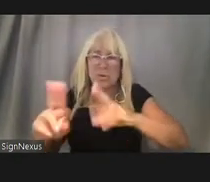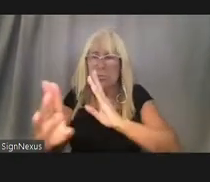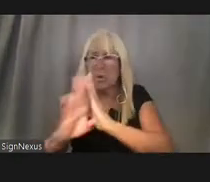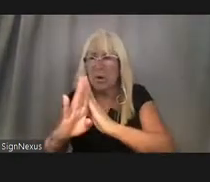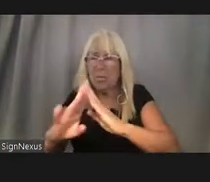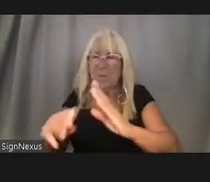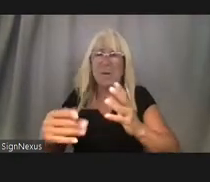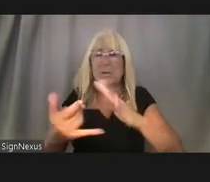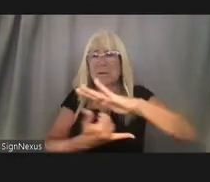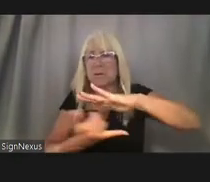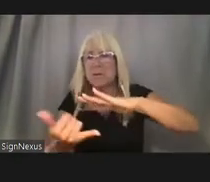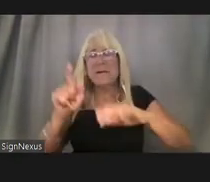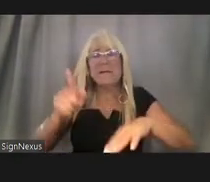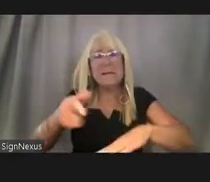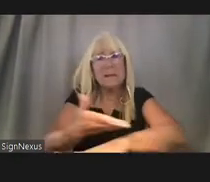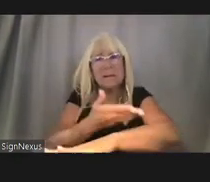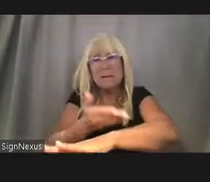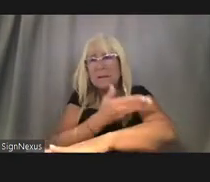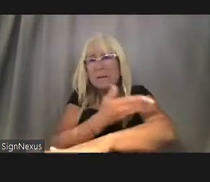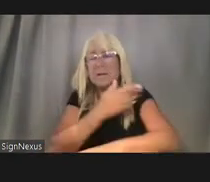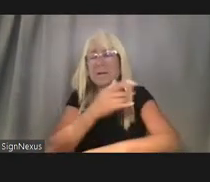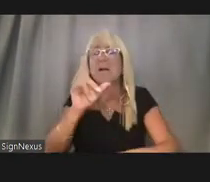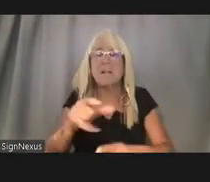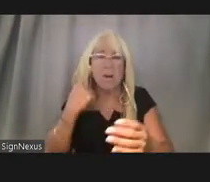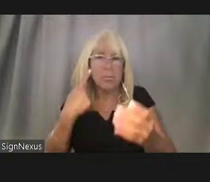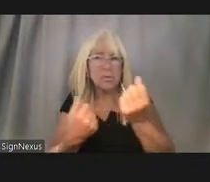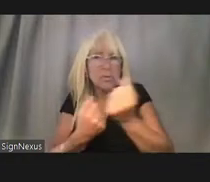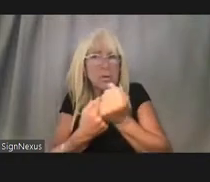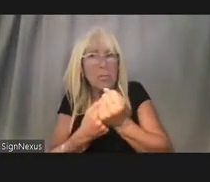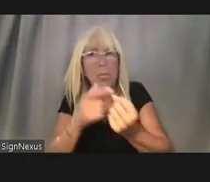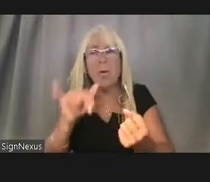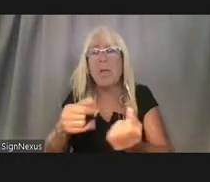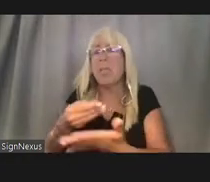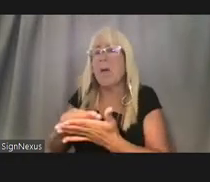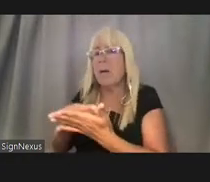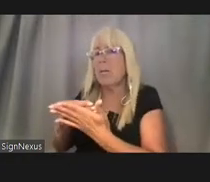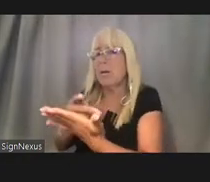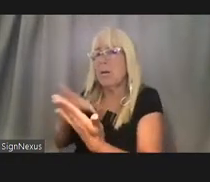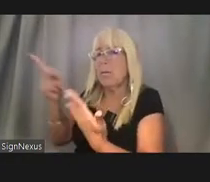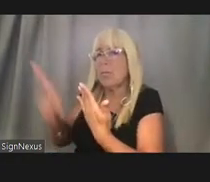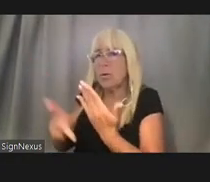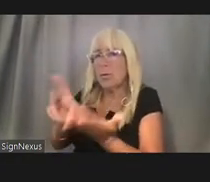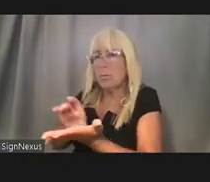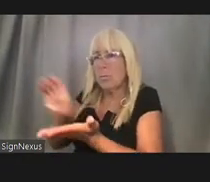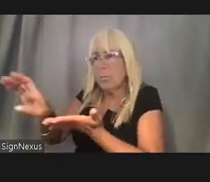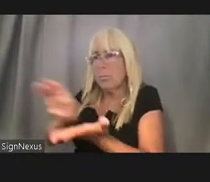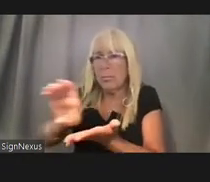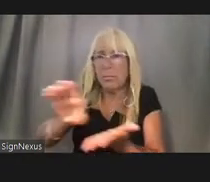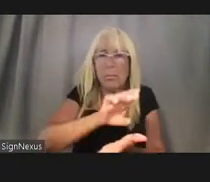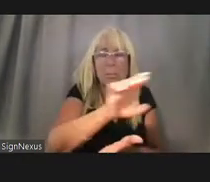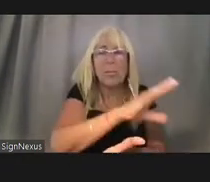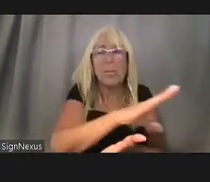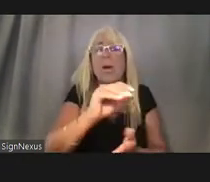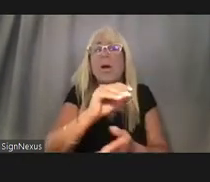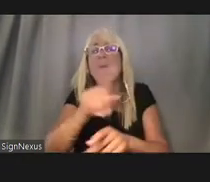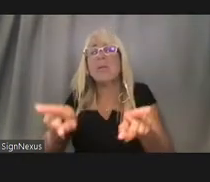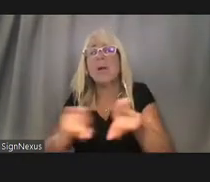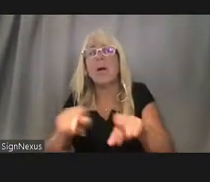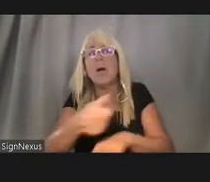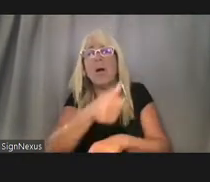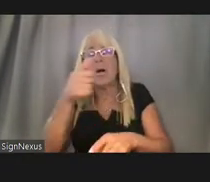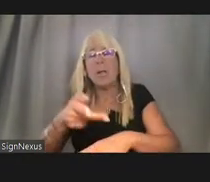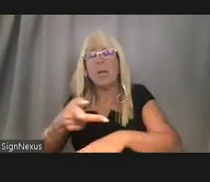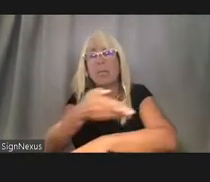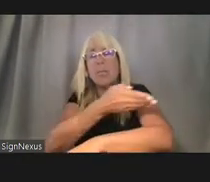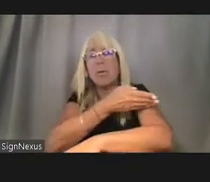funding from the project would support the 2020-2024 capital program and the successor programs that prioritize investing to